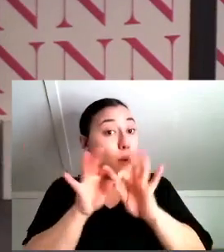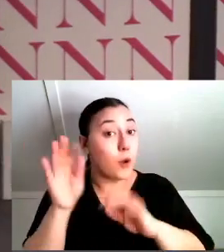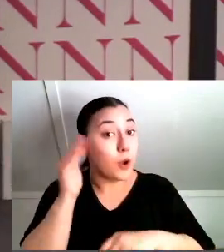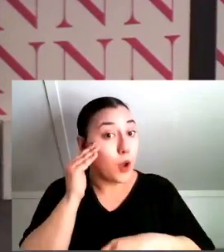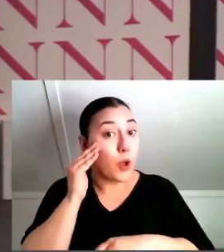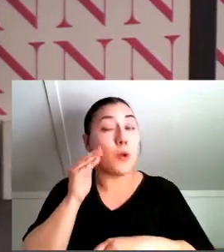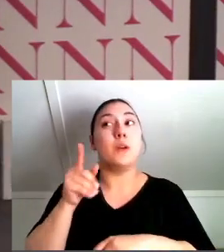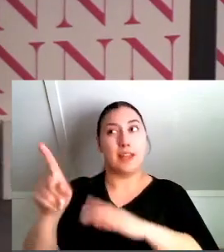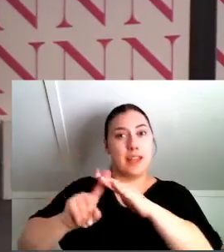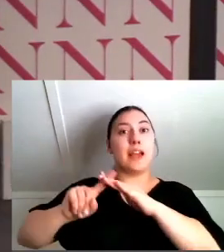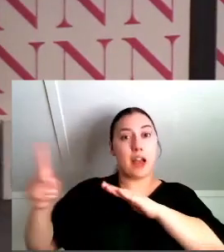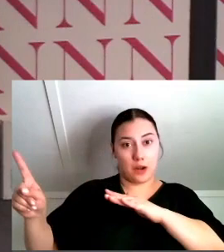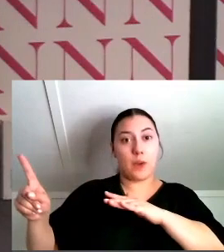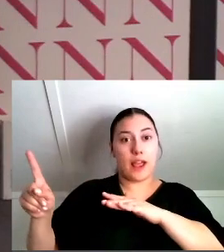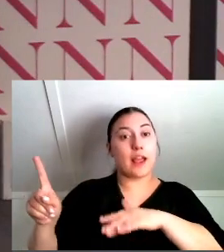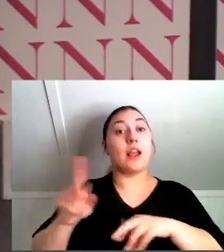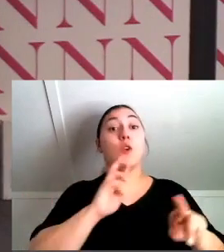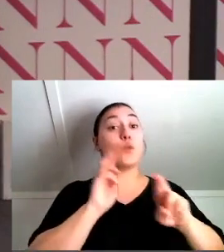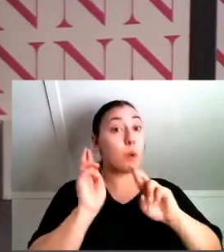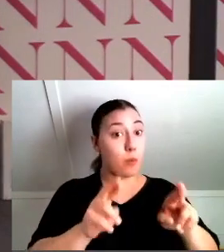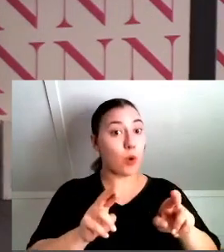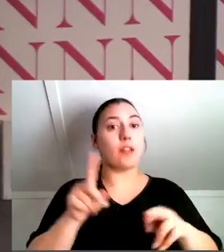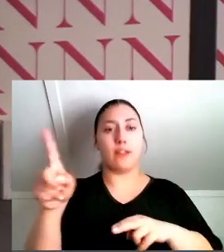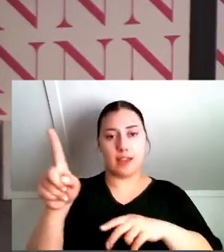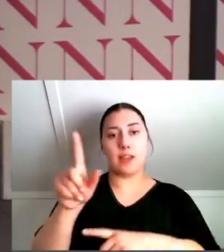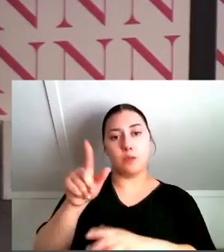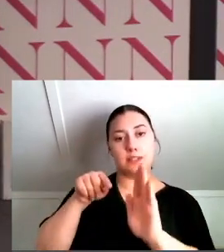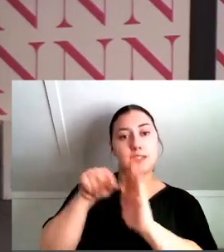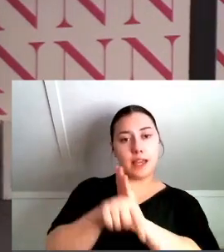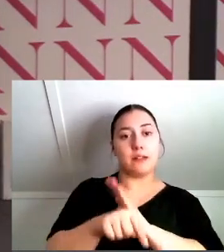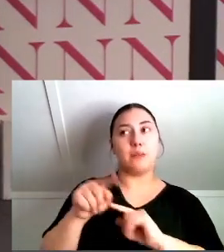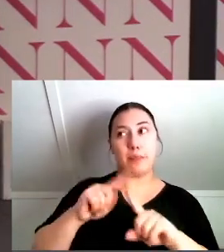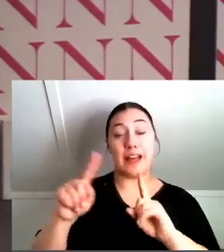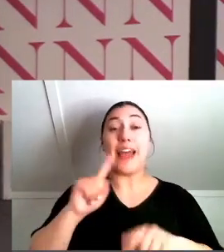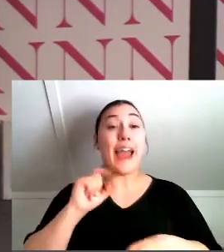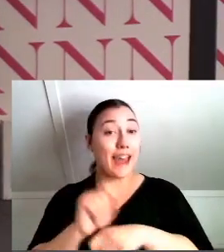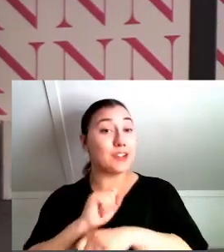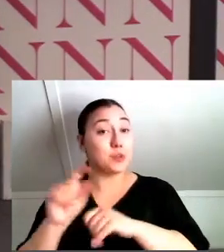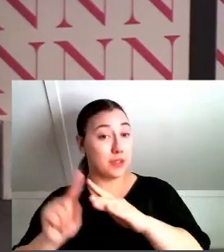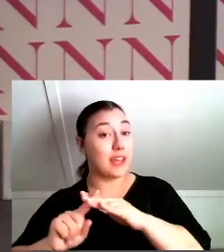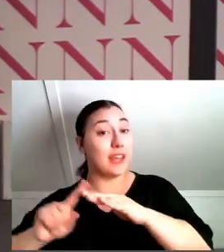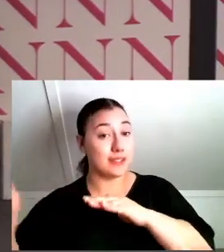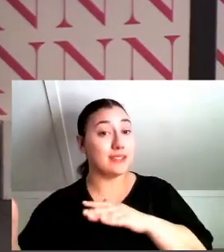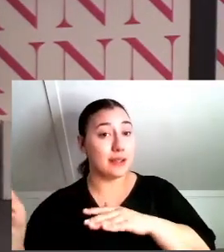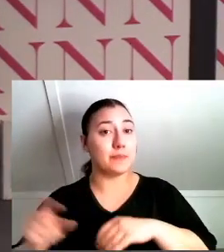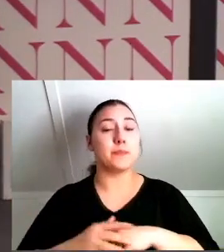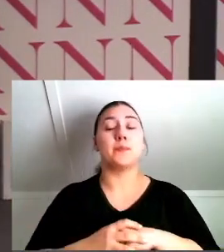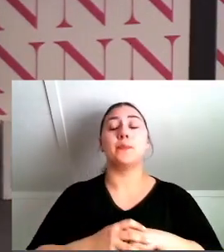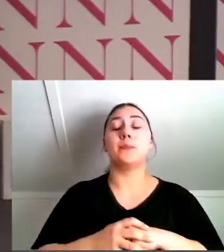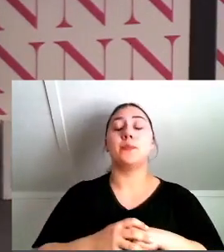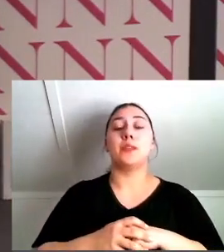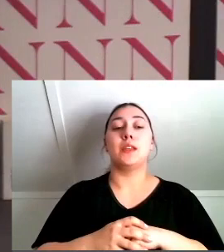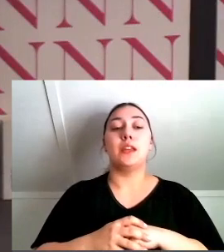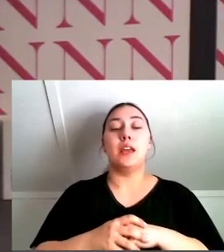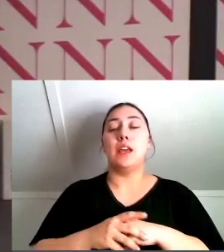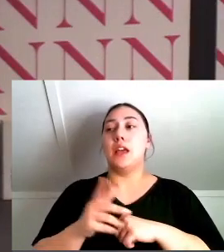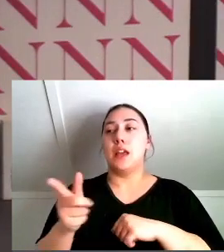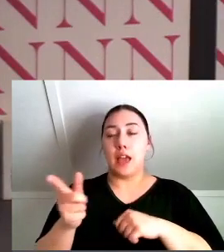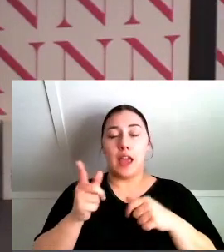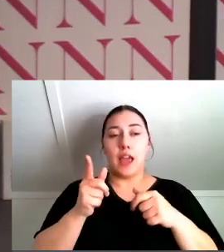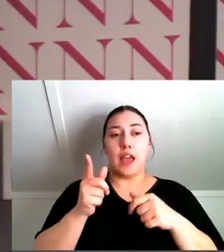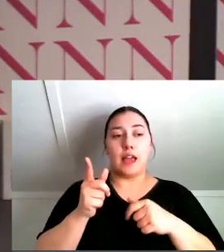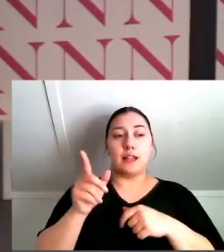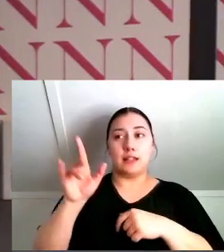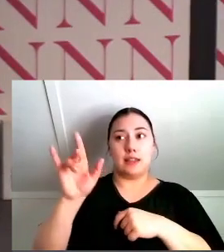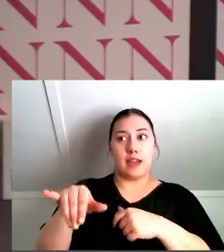was lynched, but he got away. And one of the things that happened is that once we did all this research about the incident, his family contacted